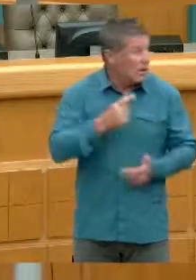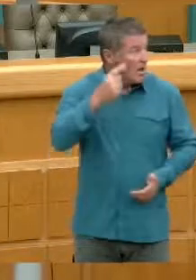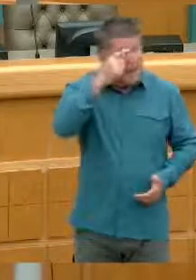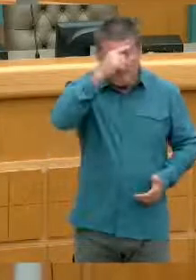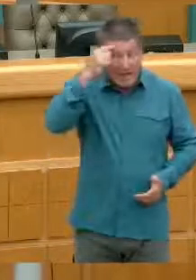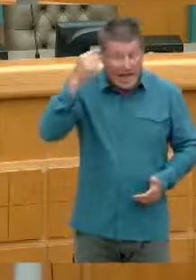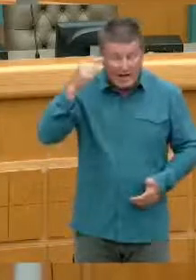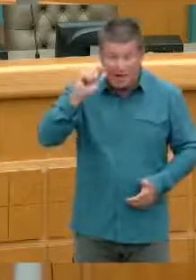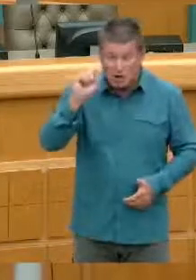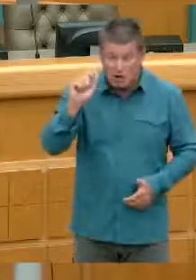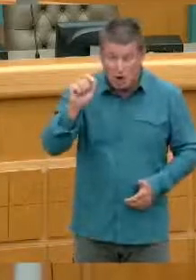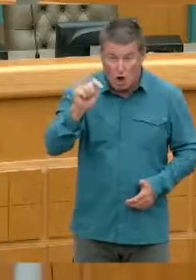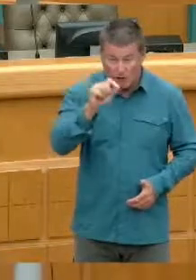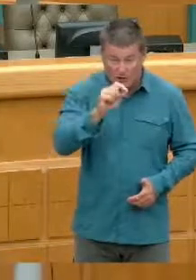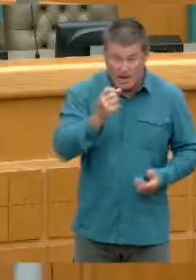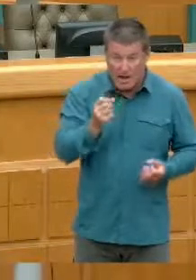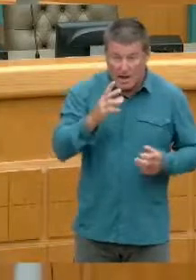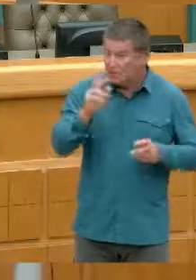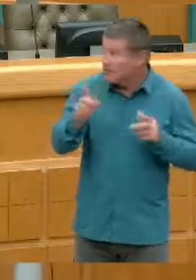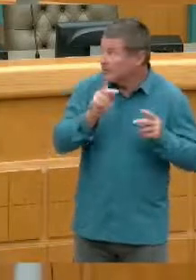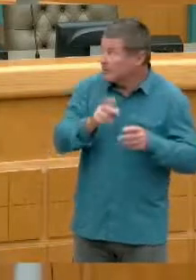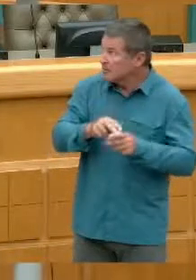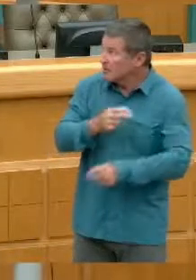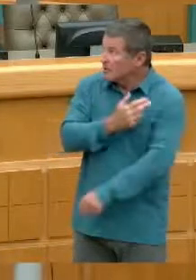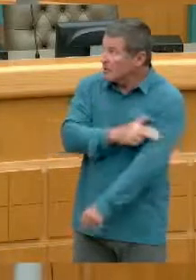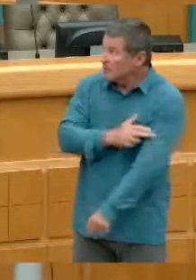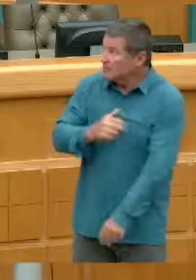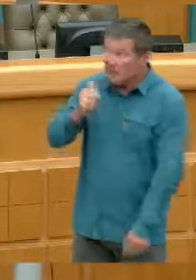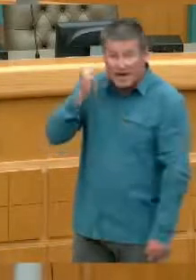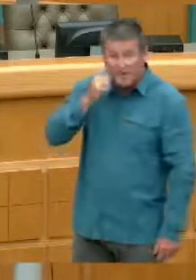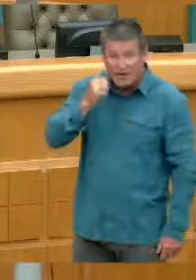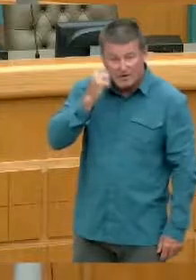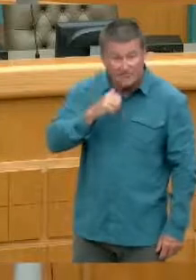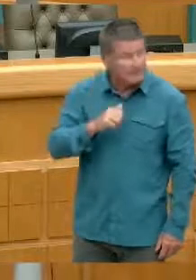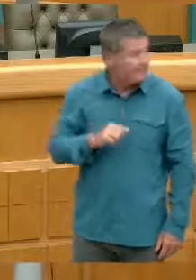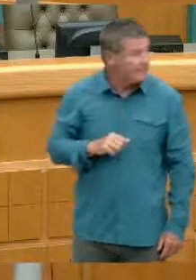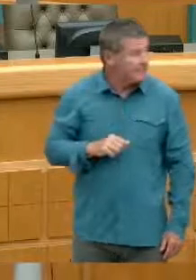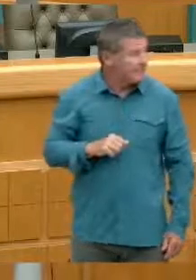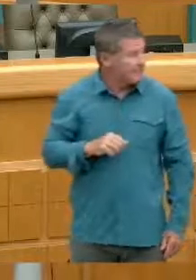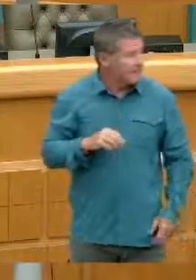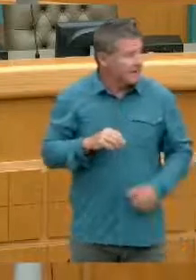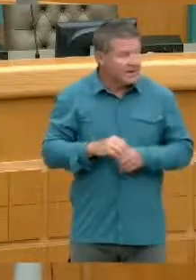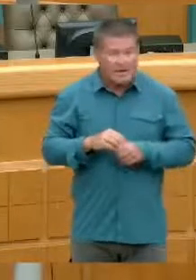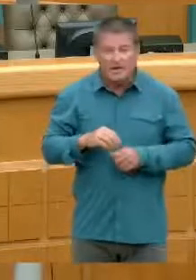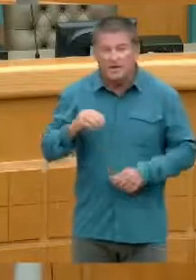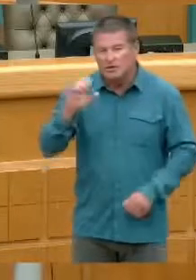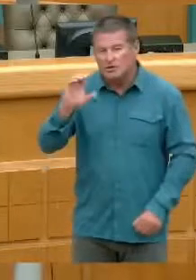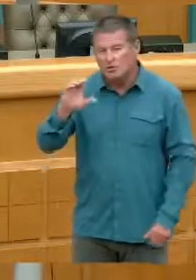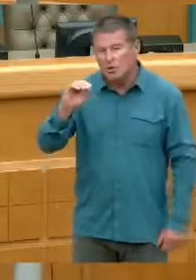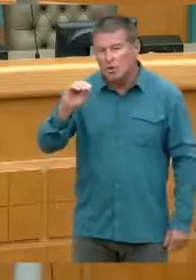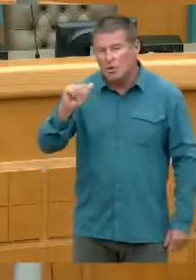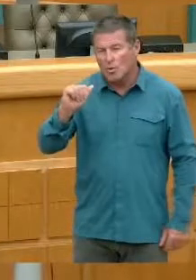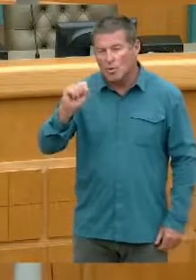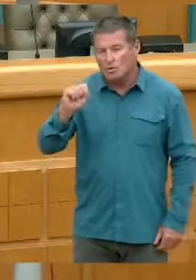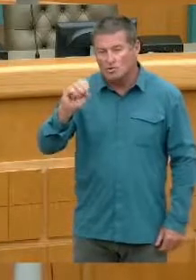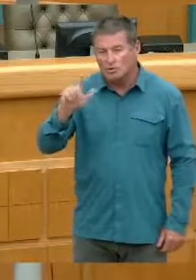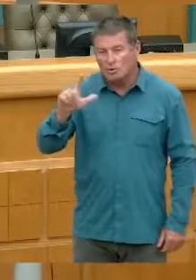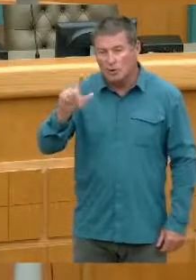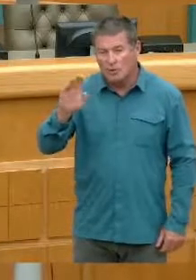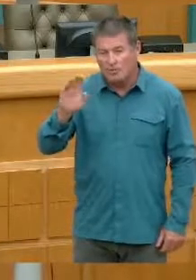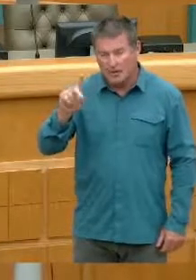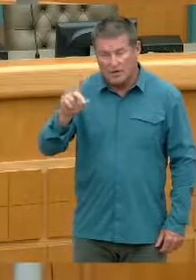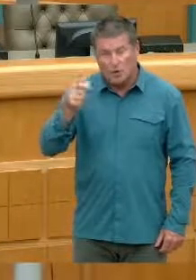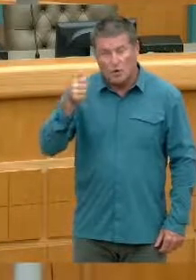numbers of people that were in the hospital day by day by day in the Coastal Bend area that had tested positive